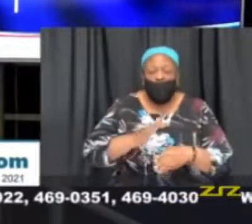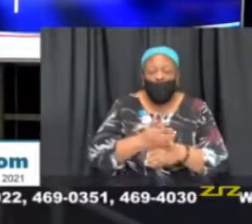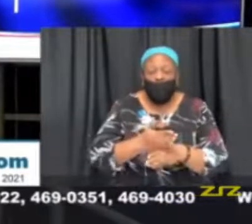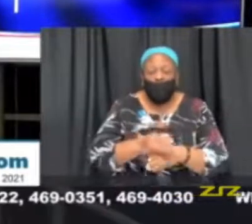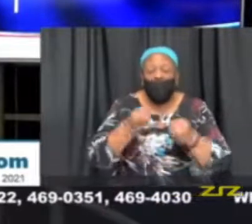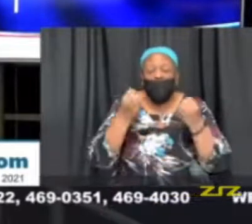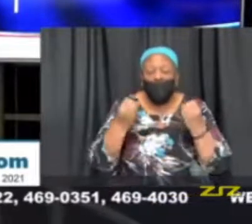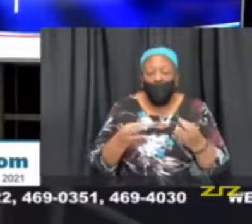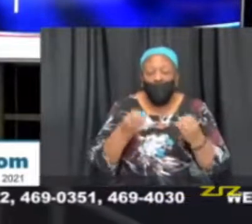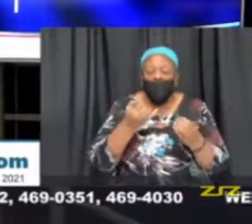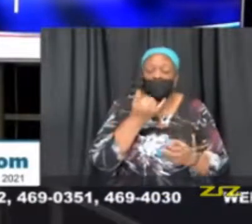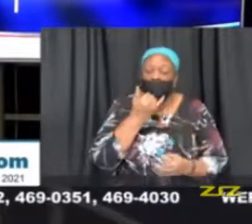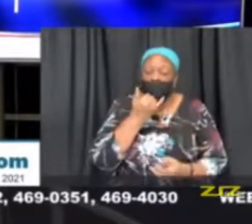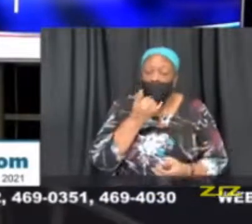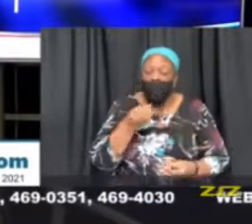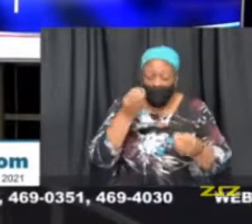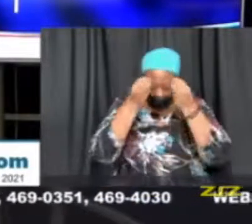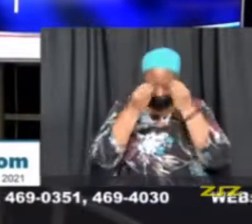I took